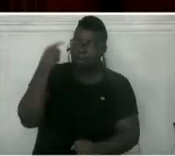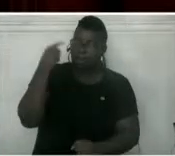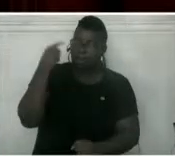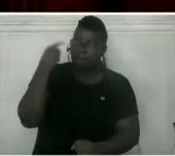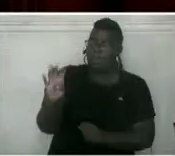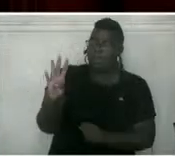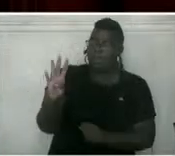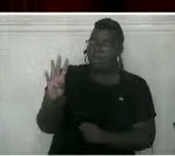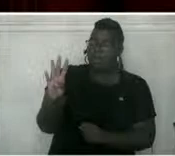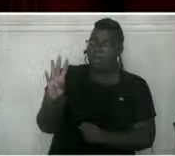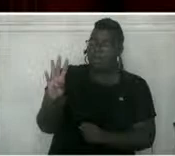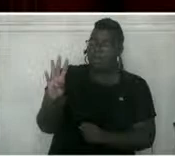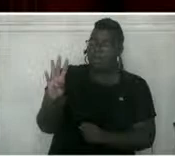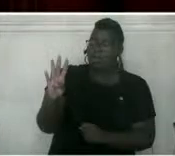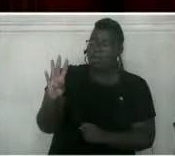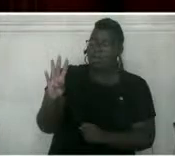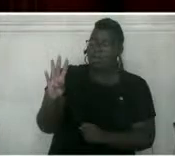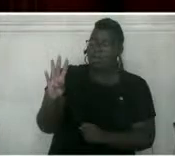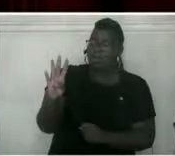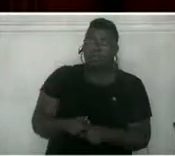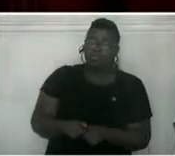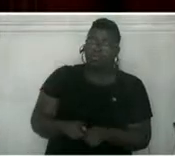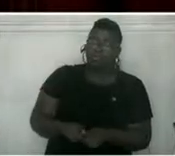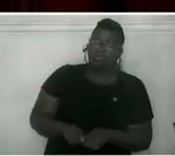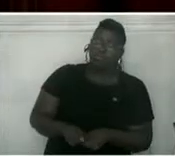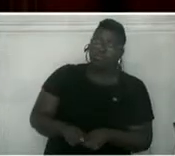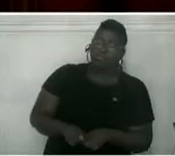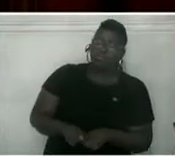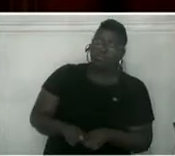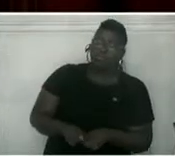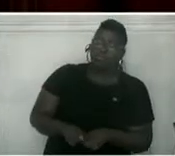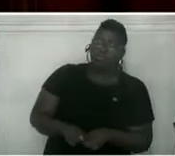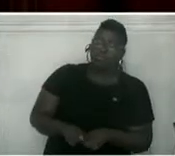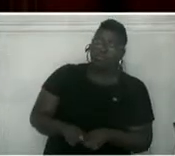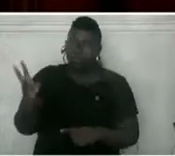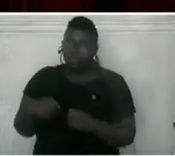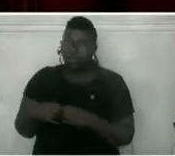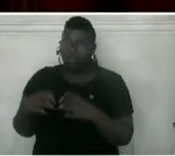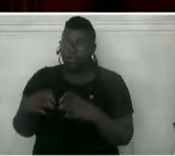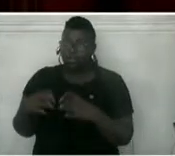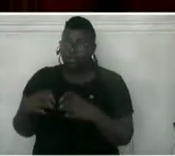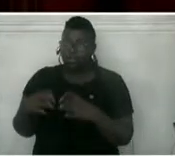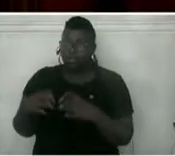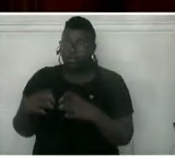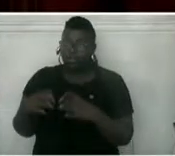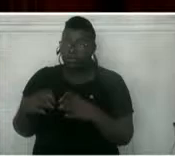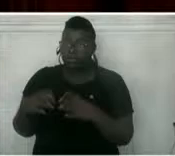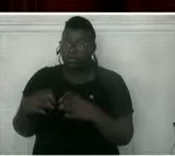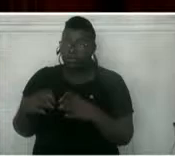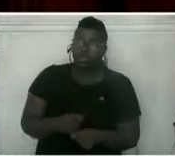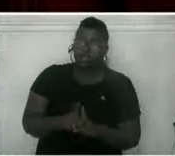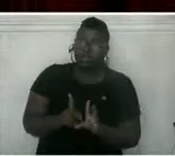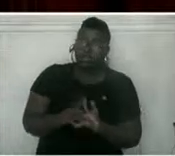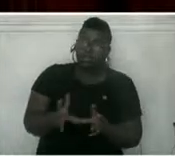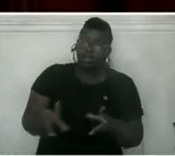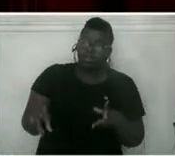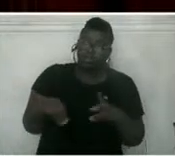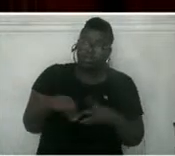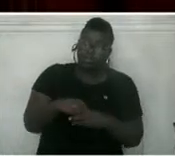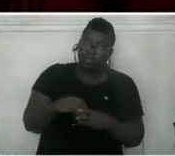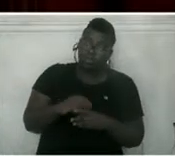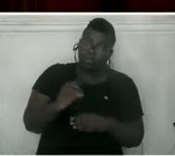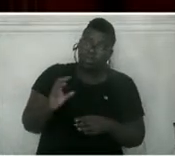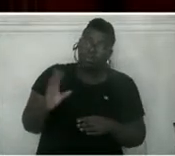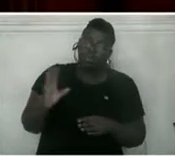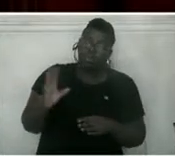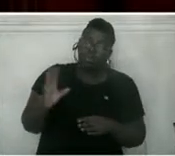Hirigwala Summer Cup will also be resuscitated next year. We are also contributing